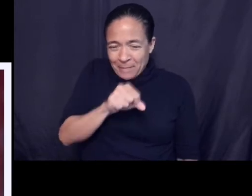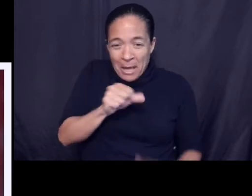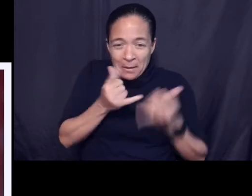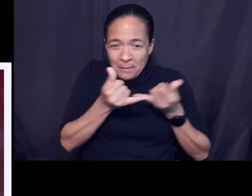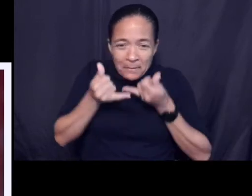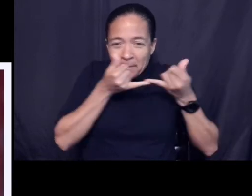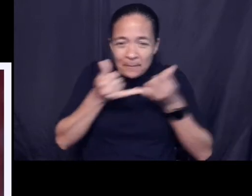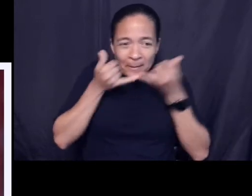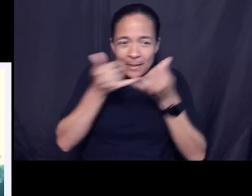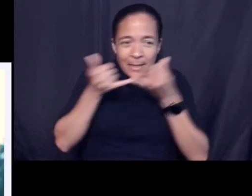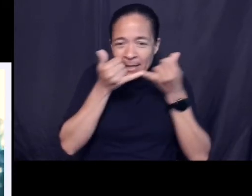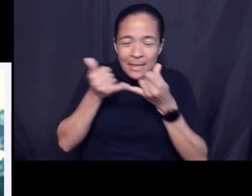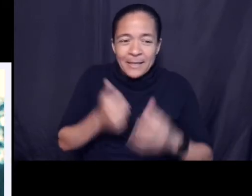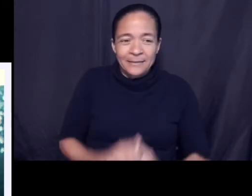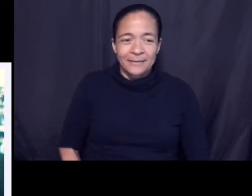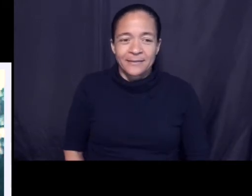play.